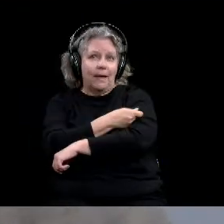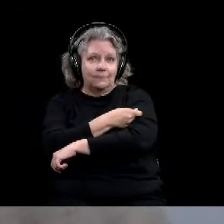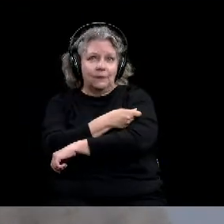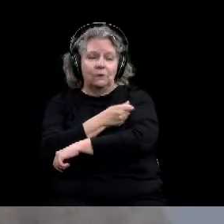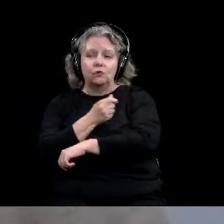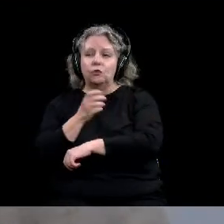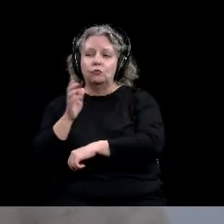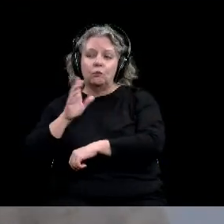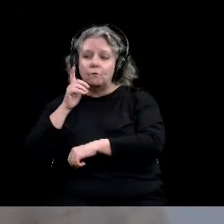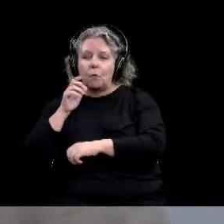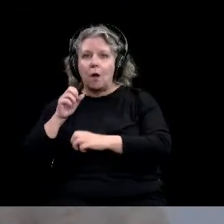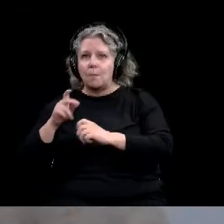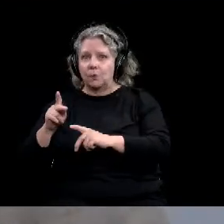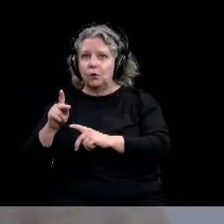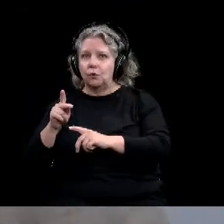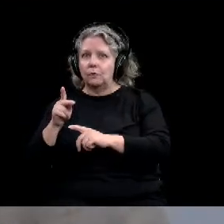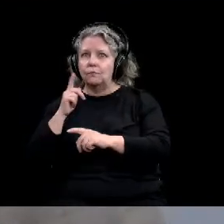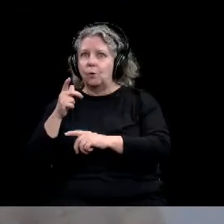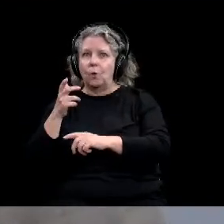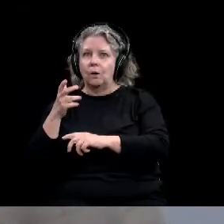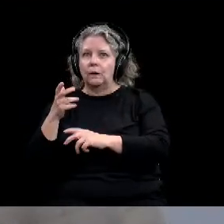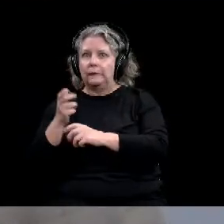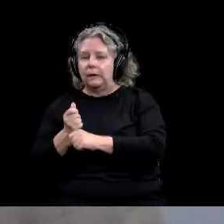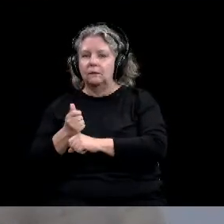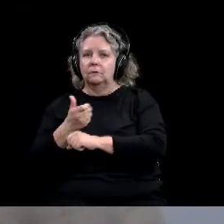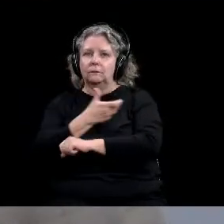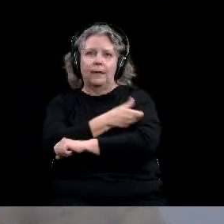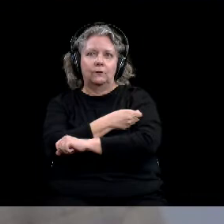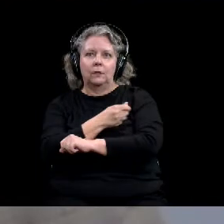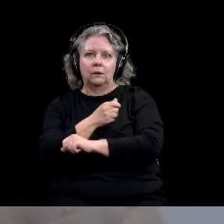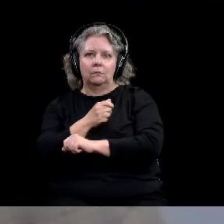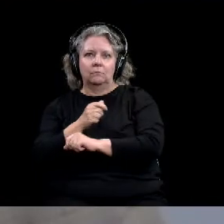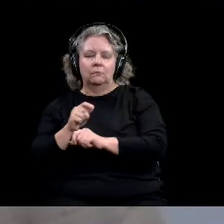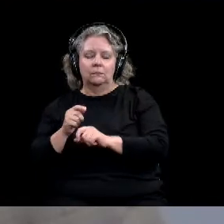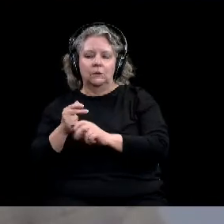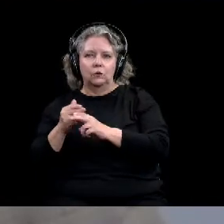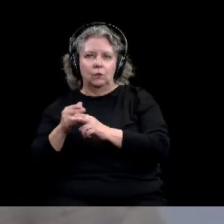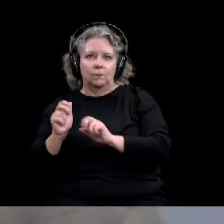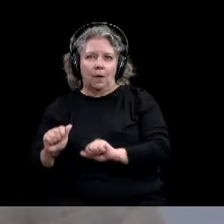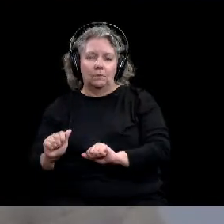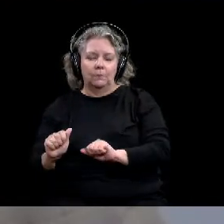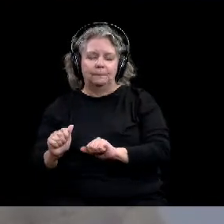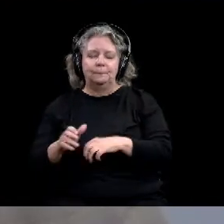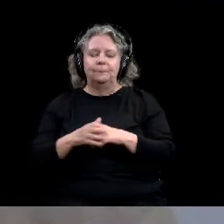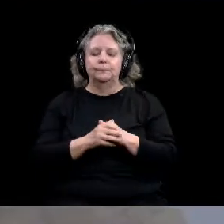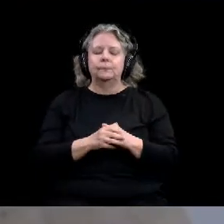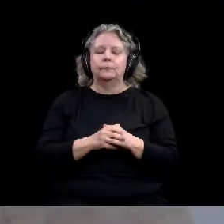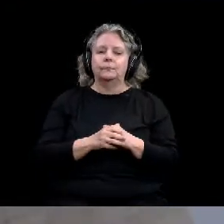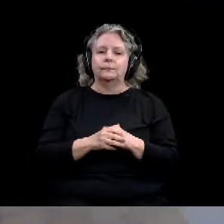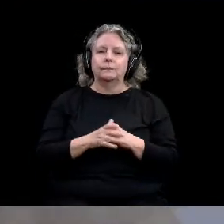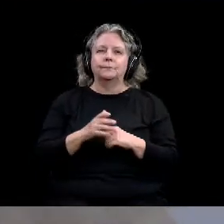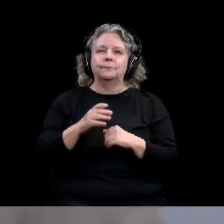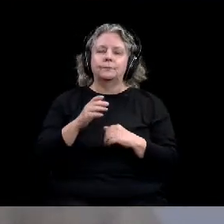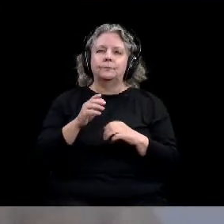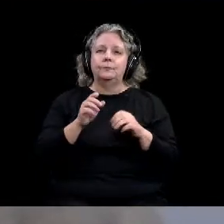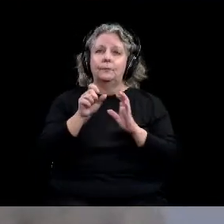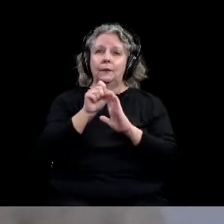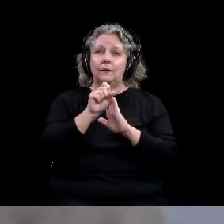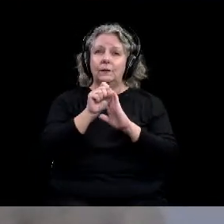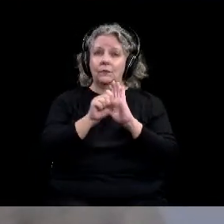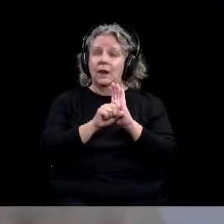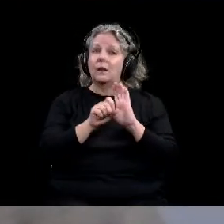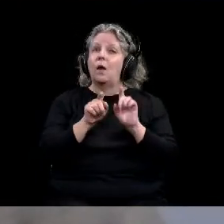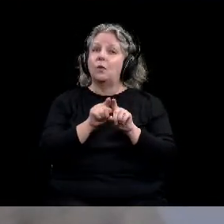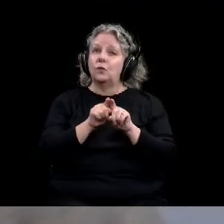possible. The state also expects that there will be an equitable distribution to the hardest hit zip codes and